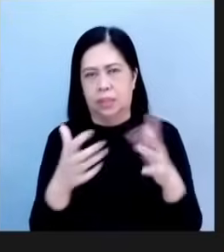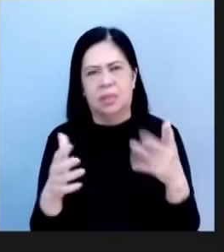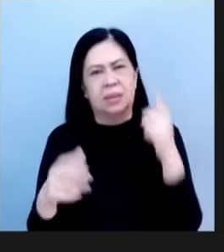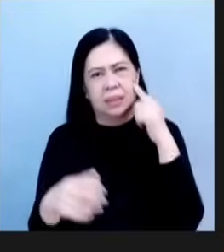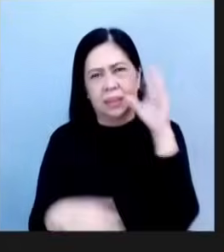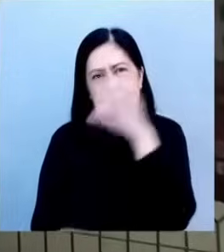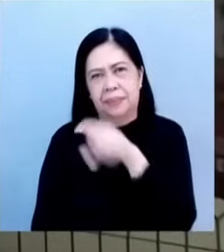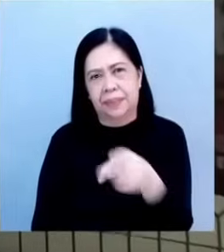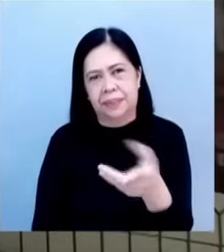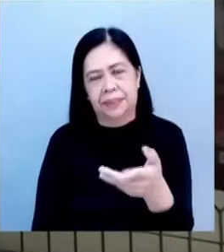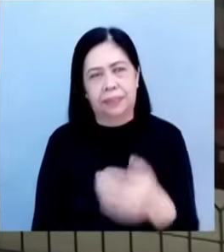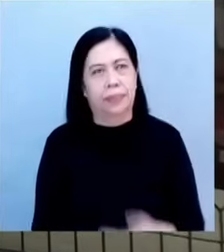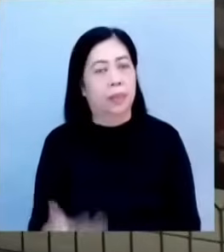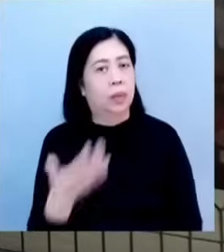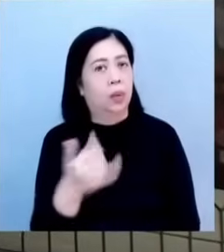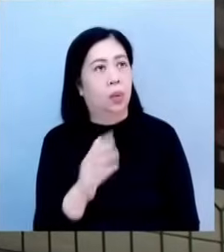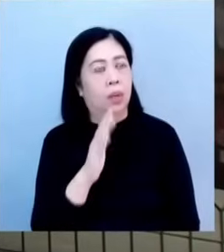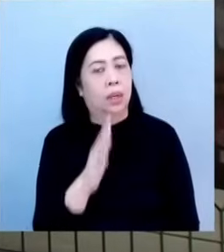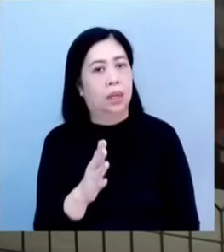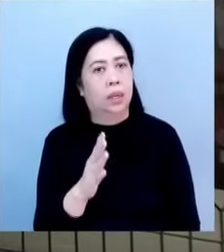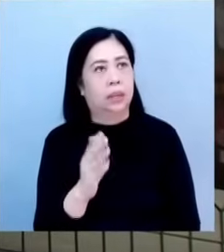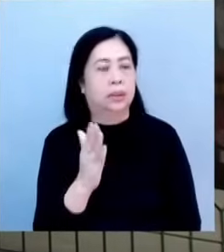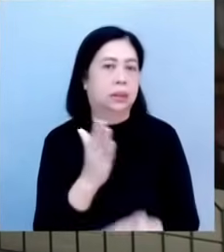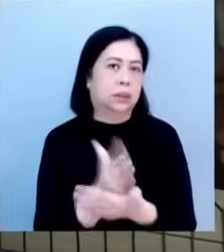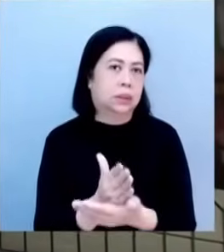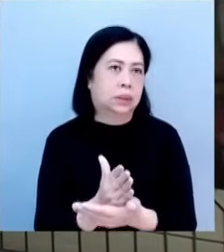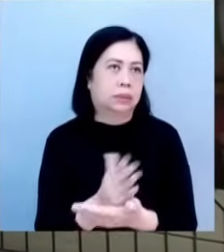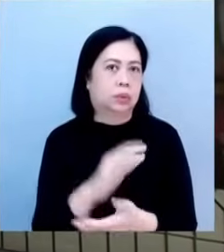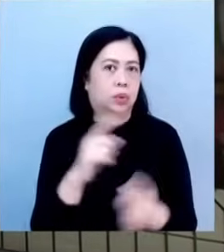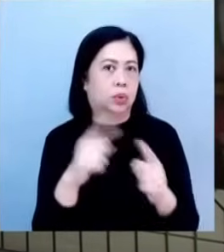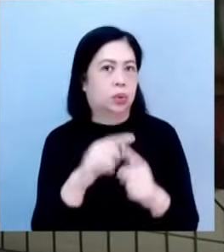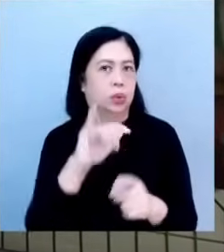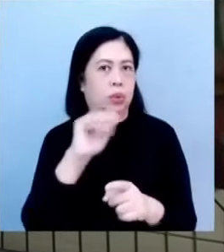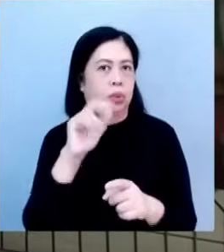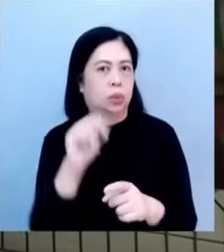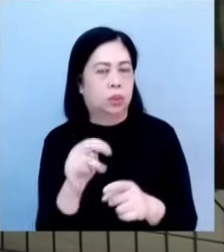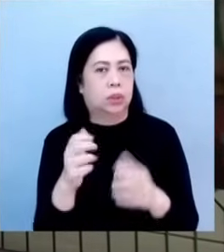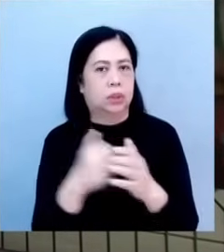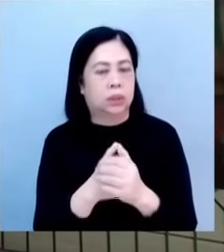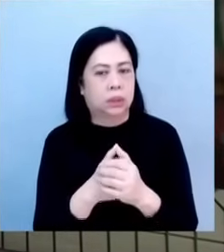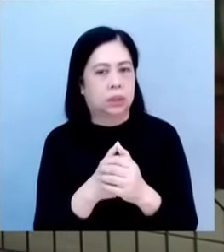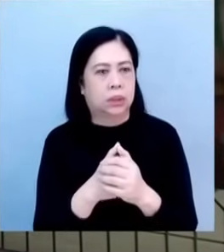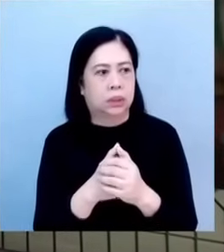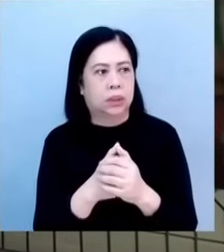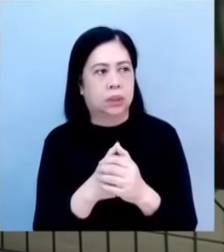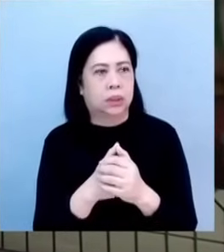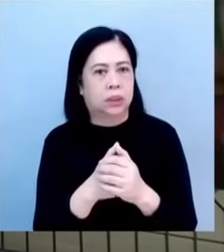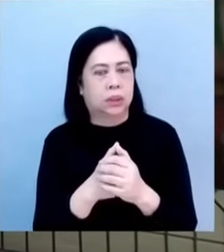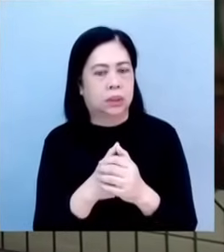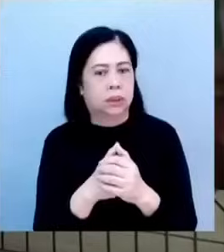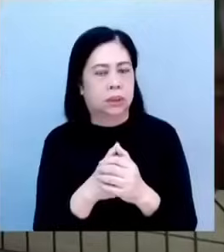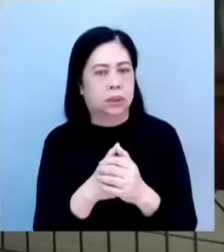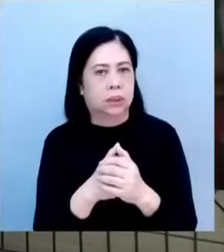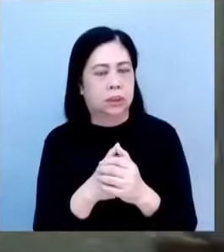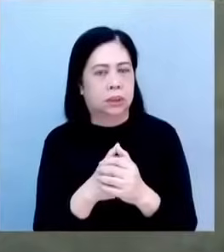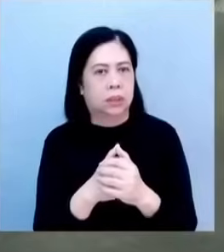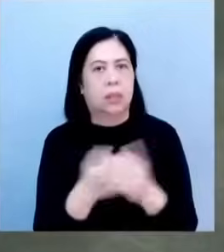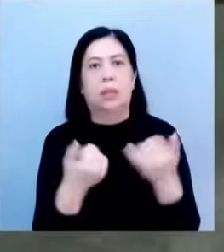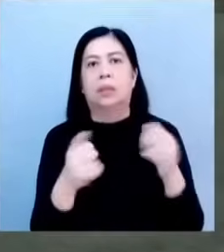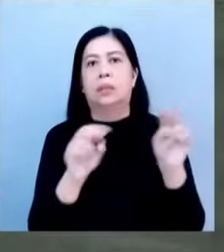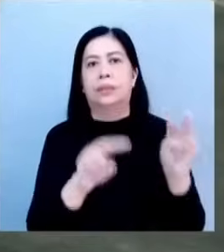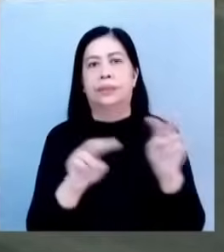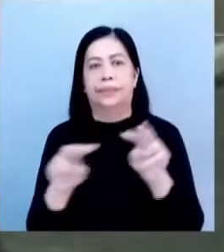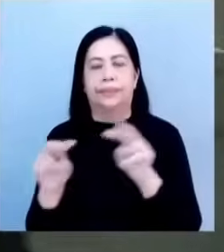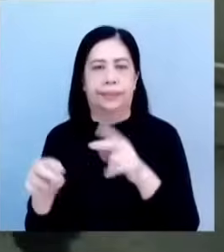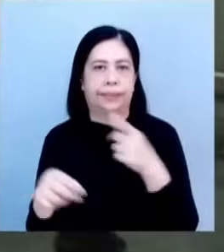He mentioned that they will up to January 6 or so, that they will still be monitoring the injuries